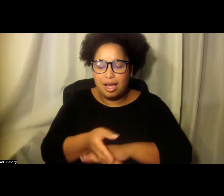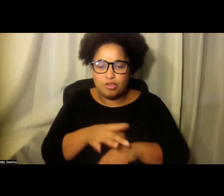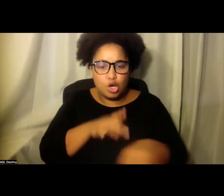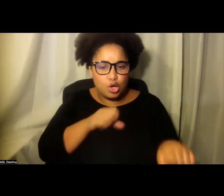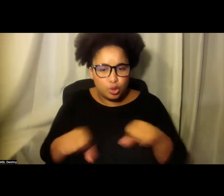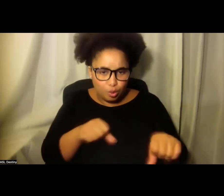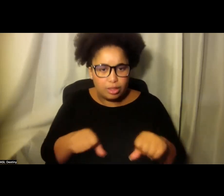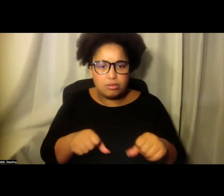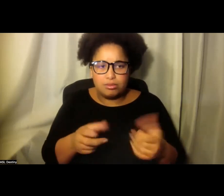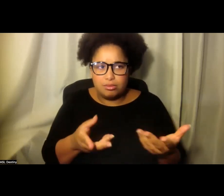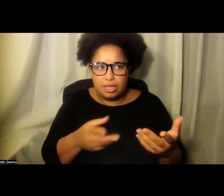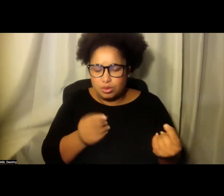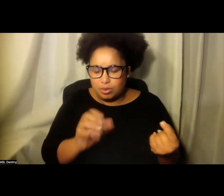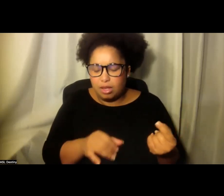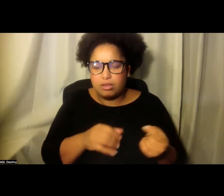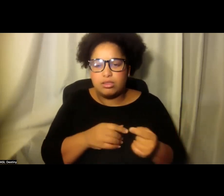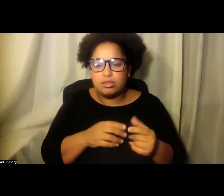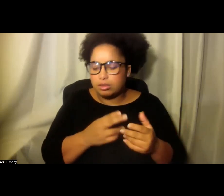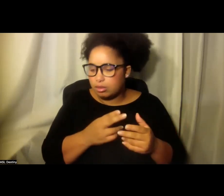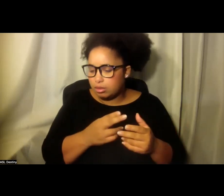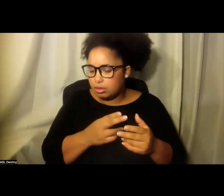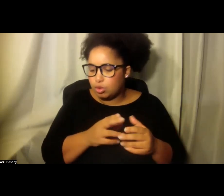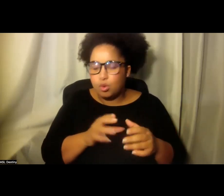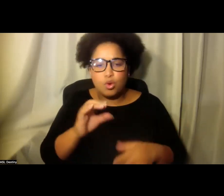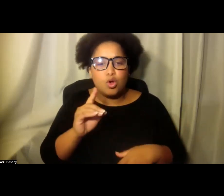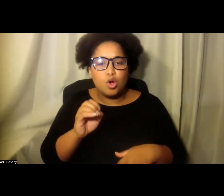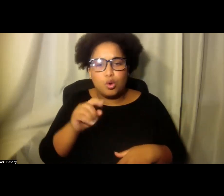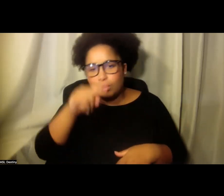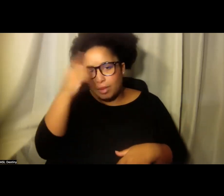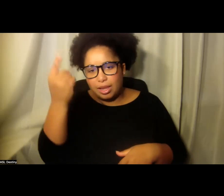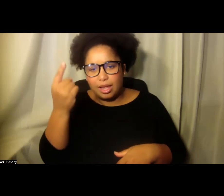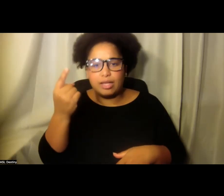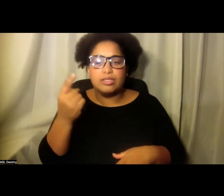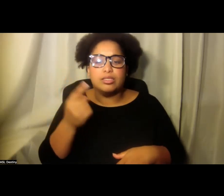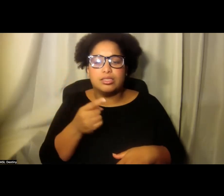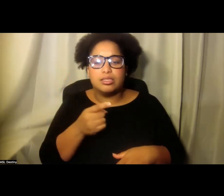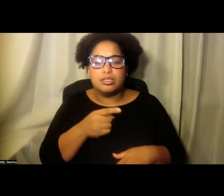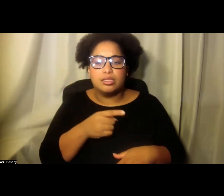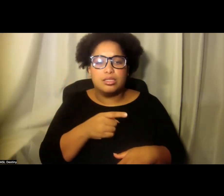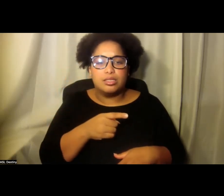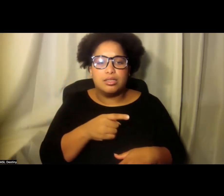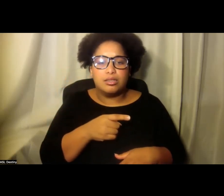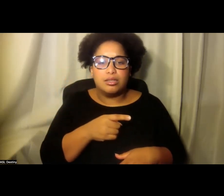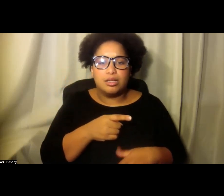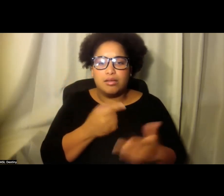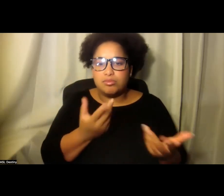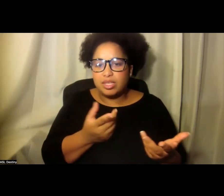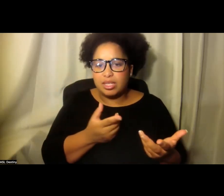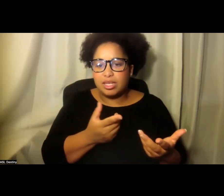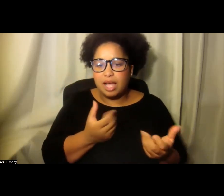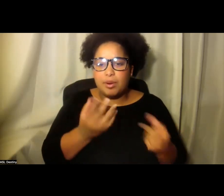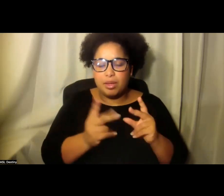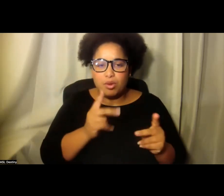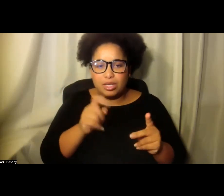imagine, there'll be, what is the term, code black. The demand may exceed what they can even provide, because a lot